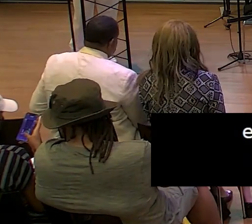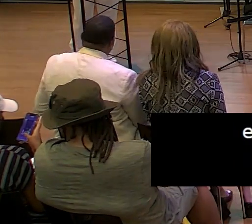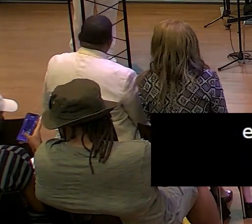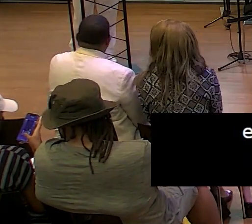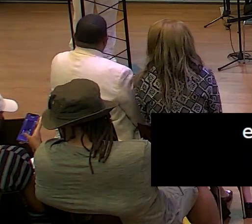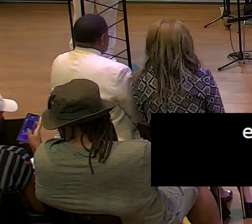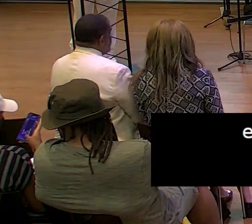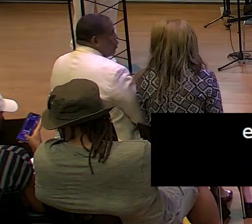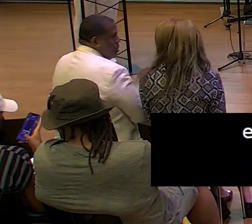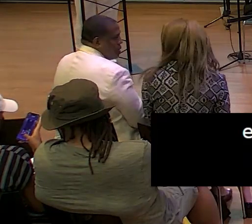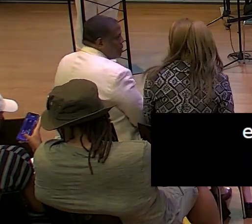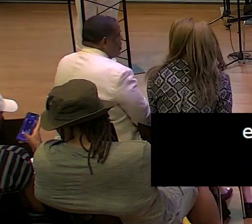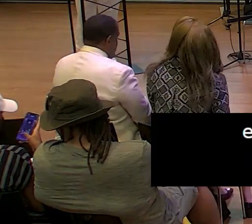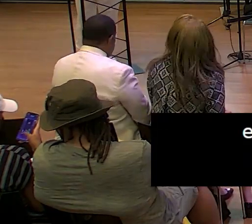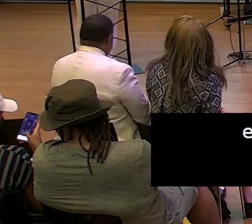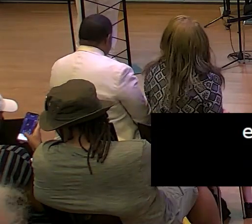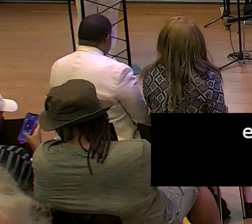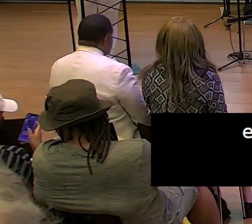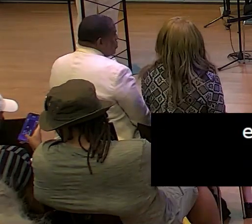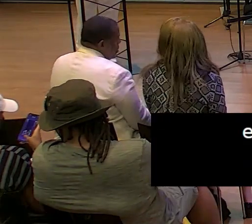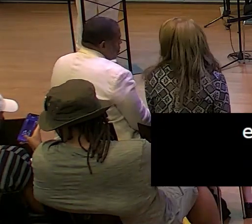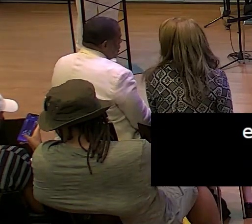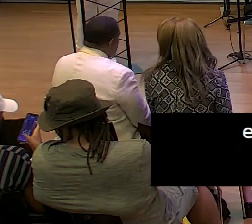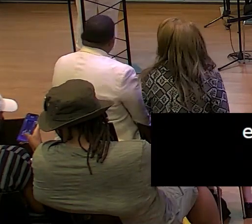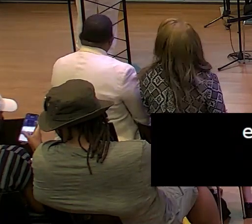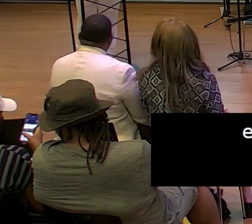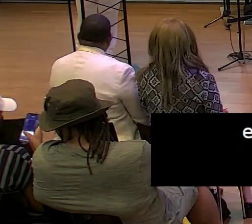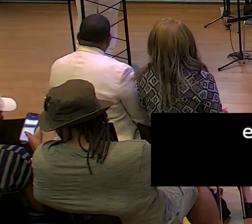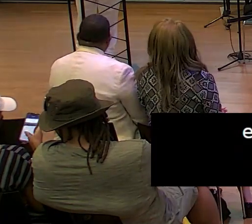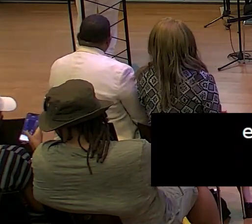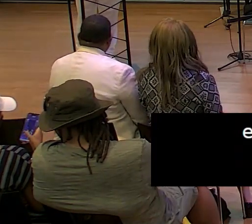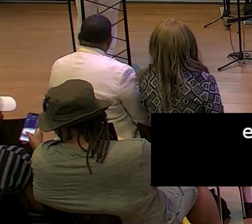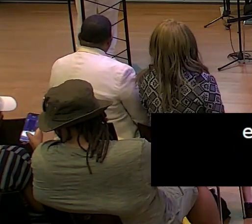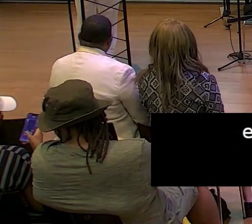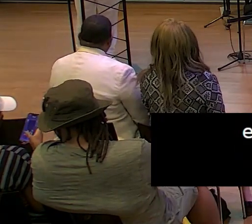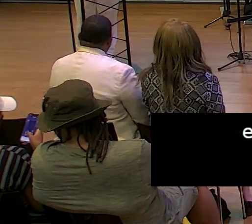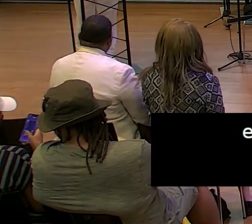I want to say, anybody know me? I hope so.